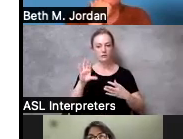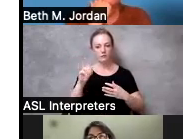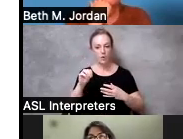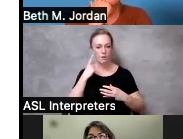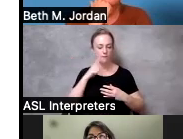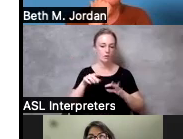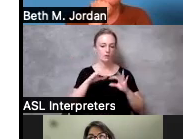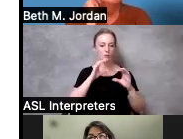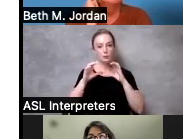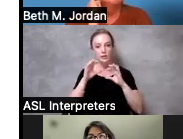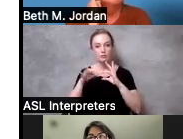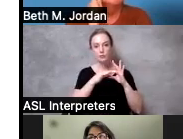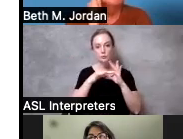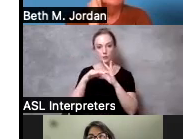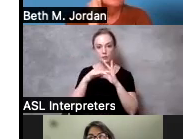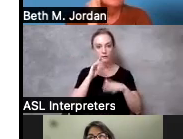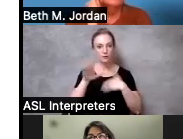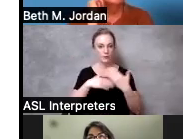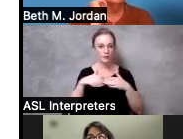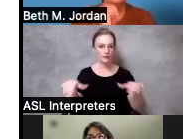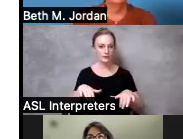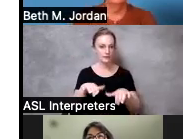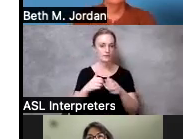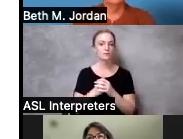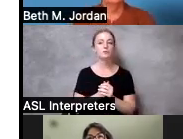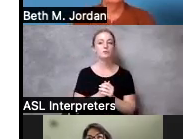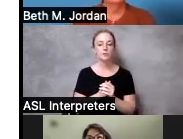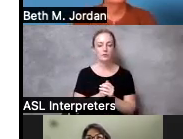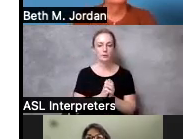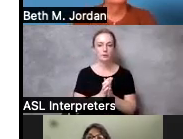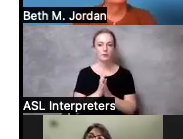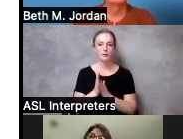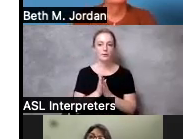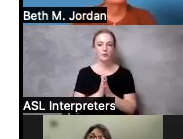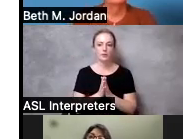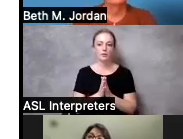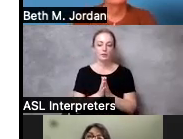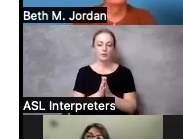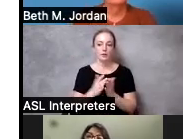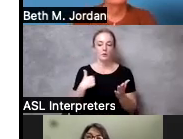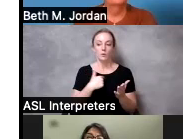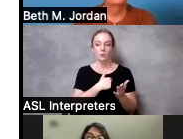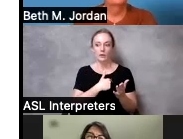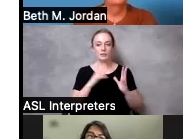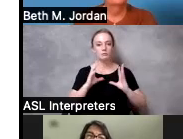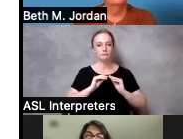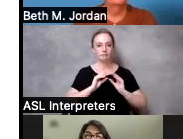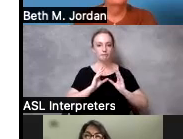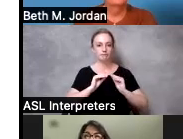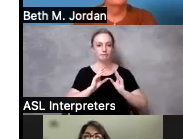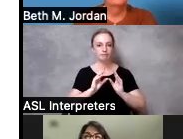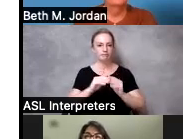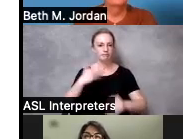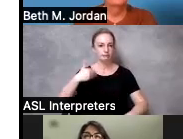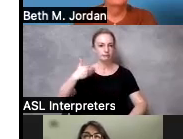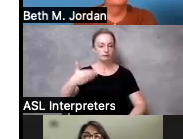coordination for these activities. And so we're meeting regularly. And in a